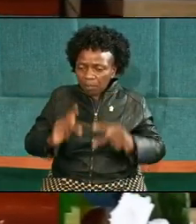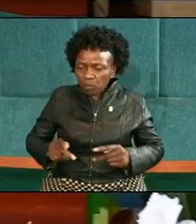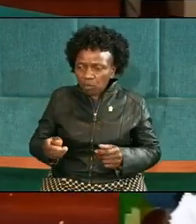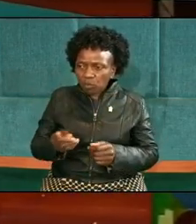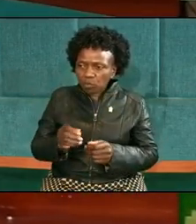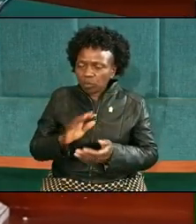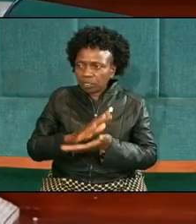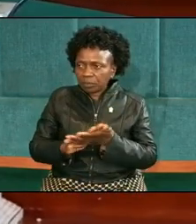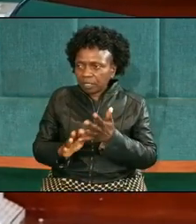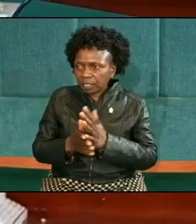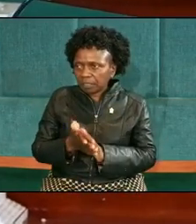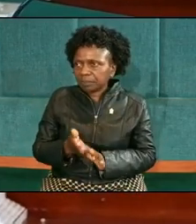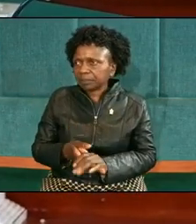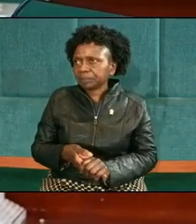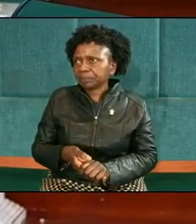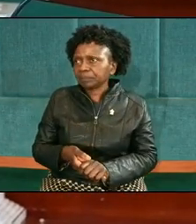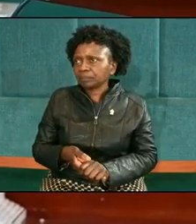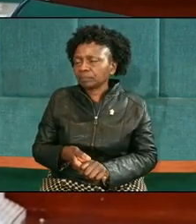preacher,